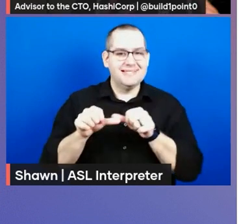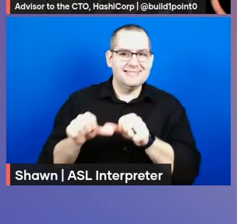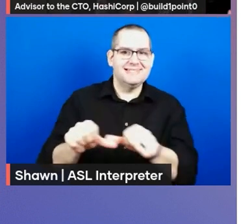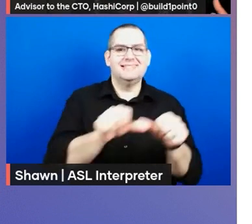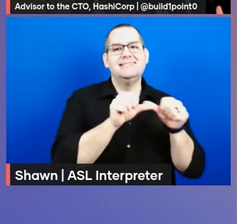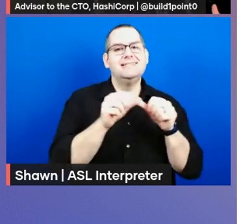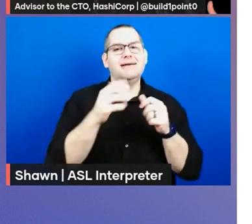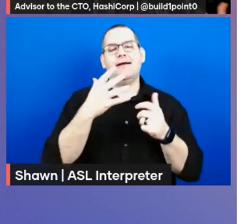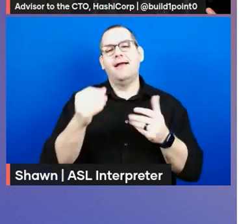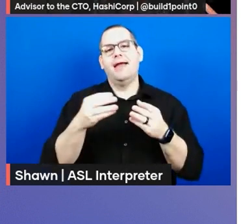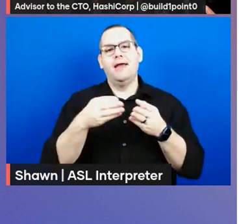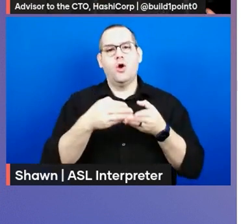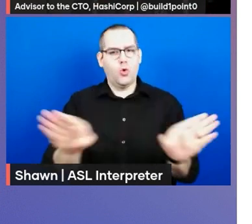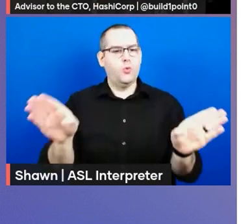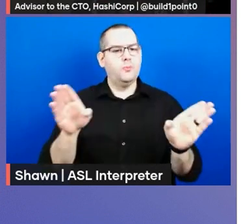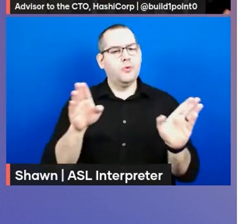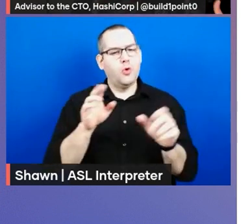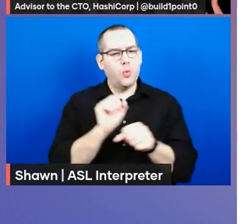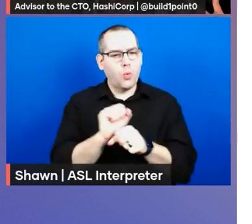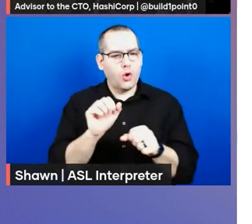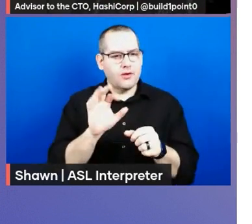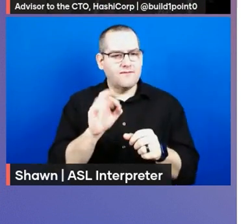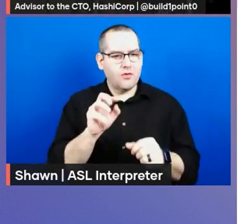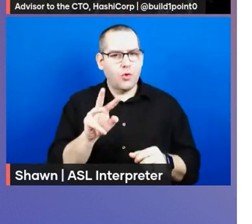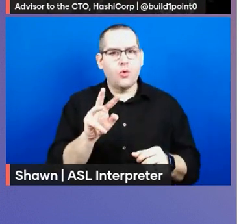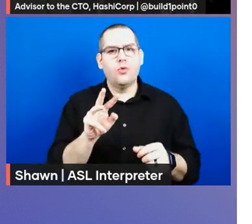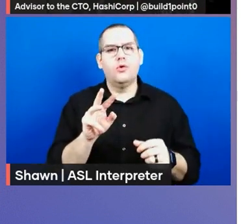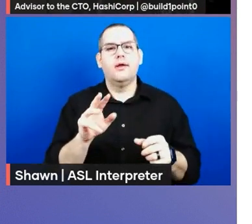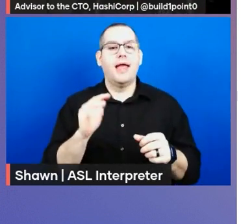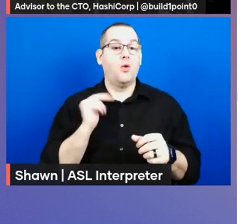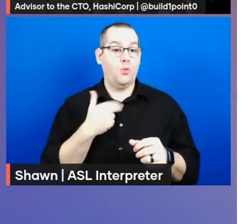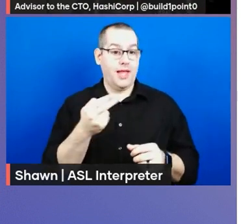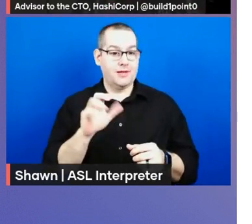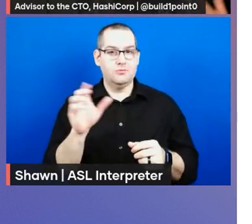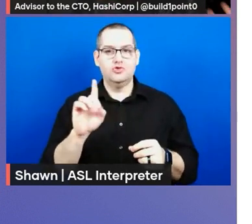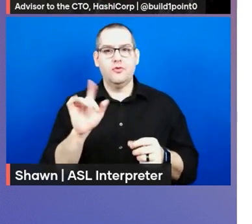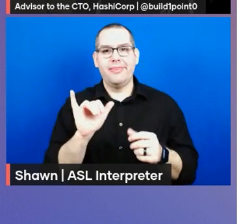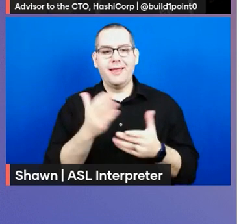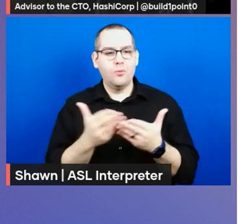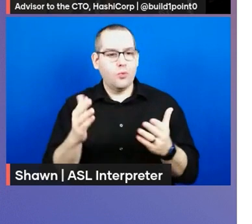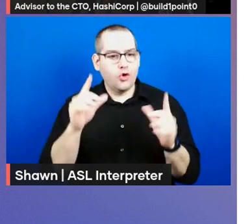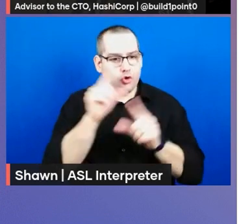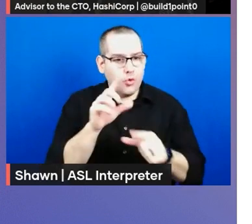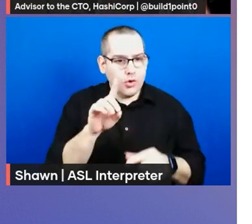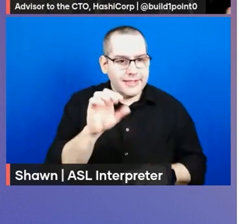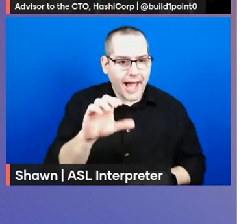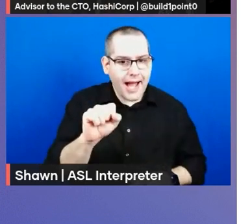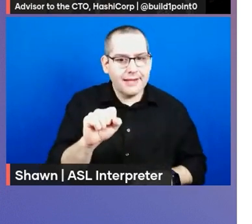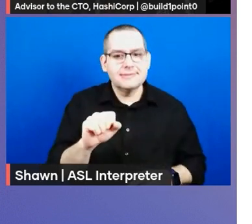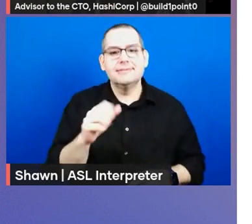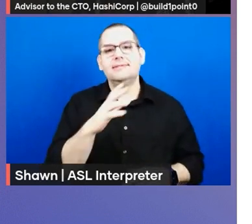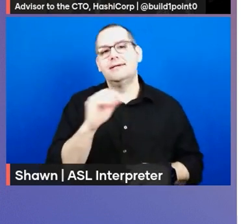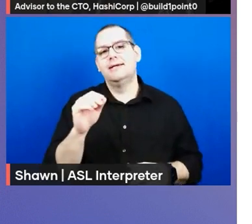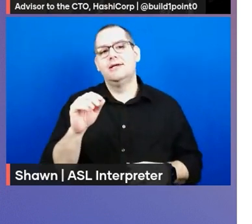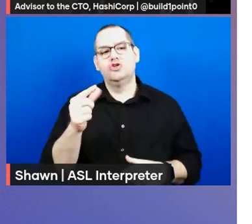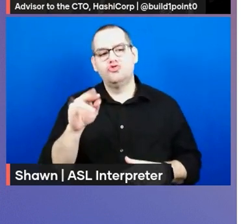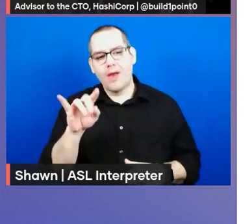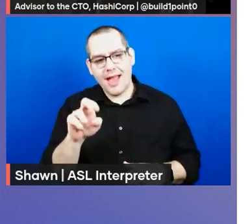It's quite tied to how at HashiCorp we do things with Google, Docs and Google Drive and so